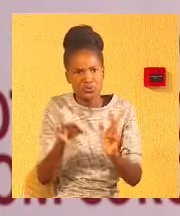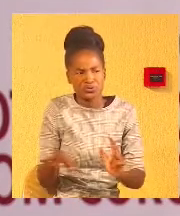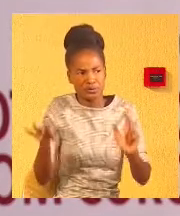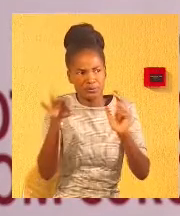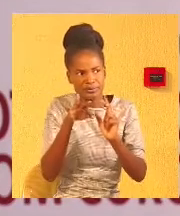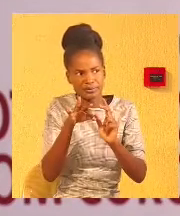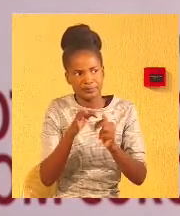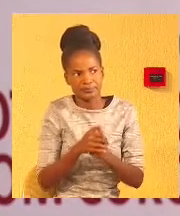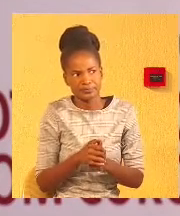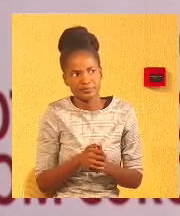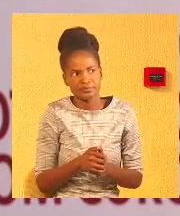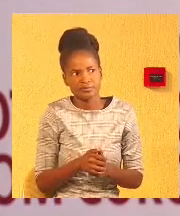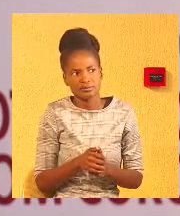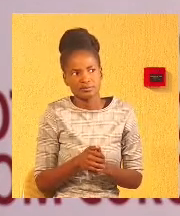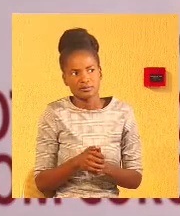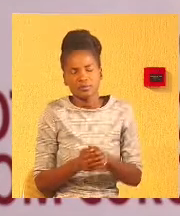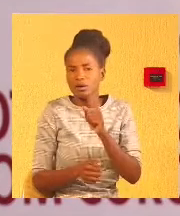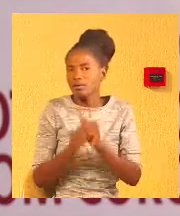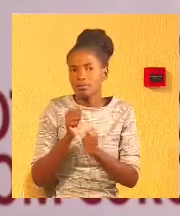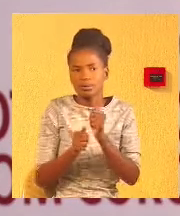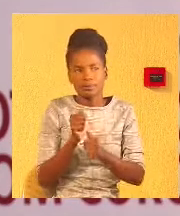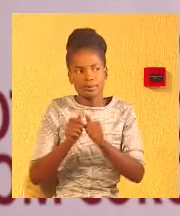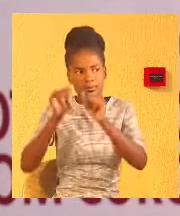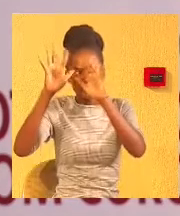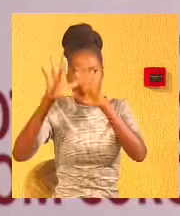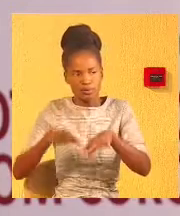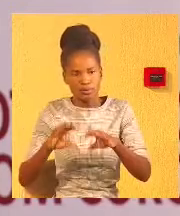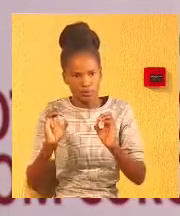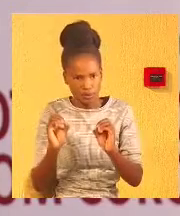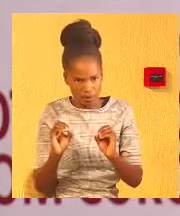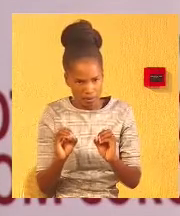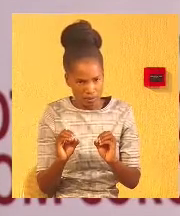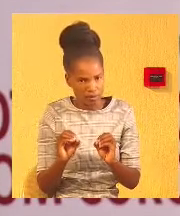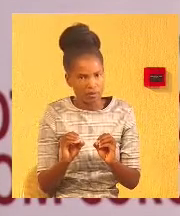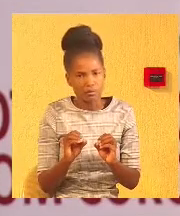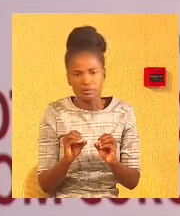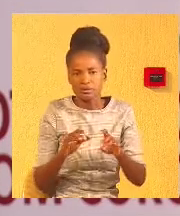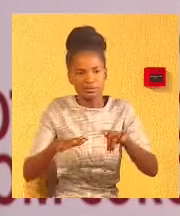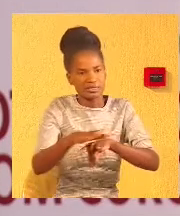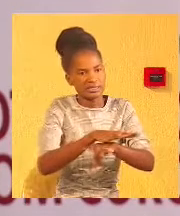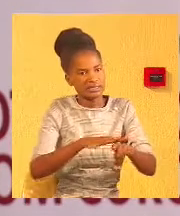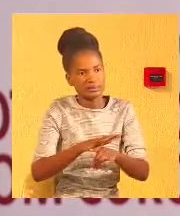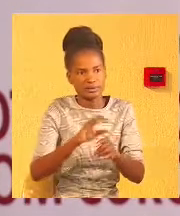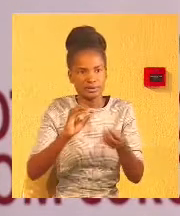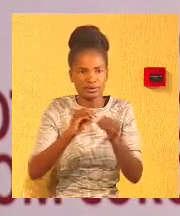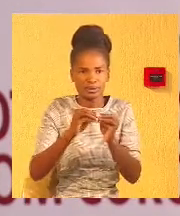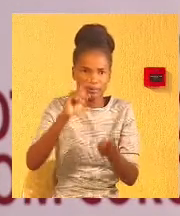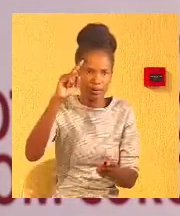to, the drought had a big impact on the current stock they have. Some have loans